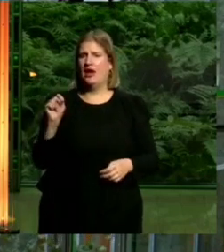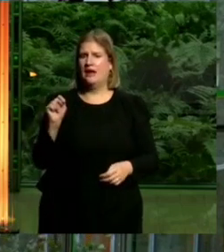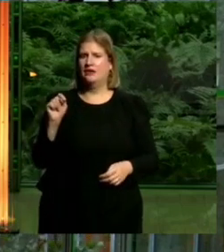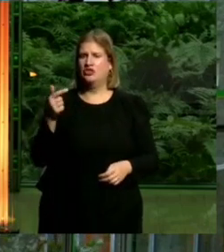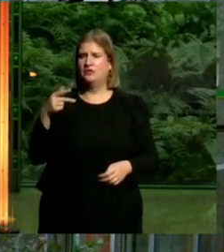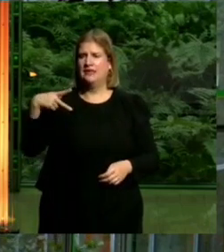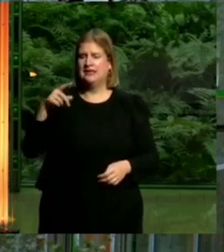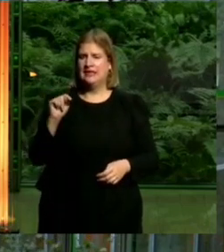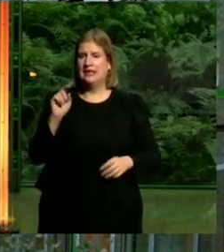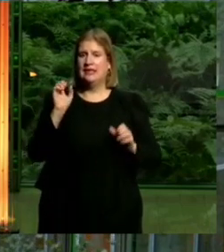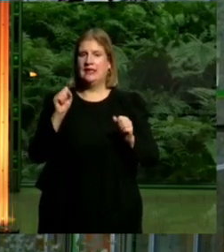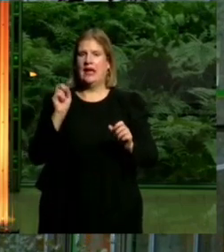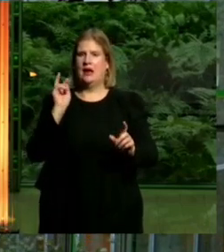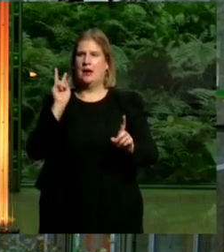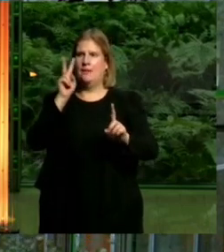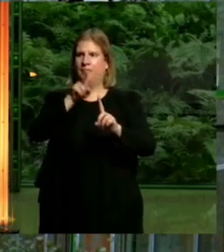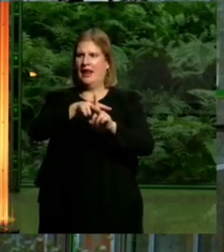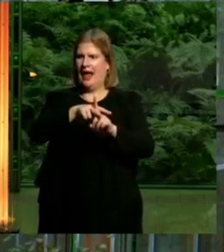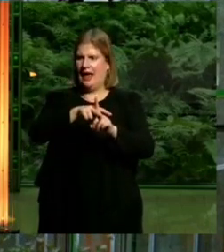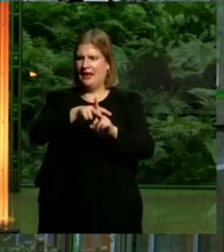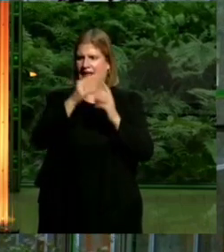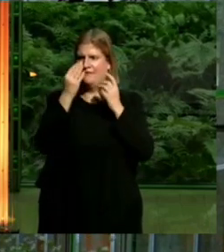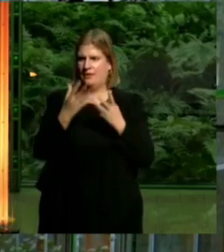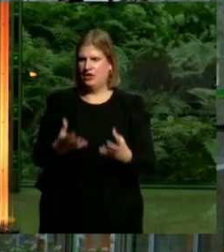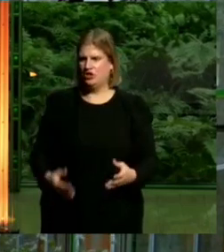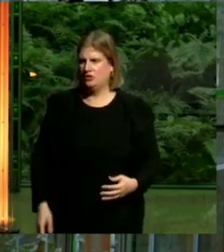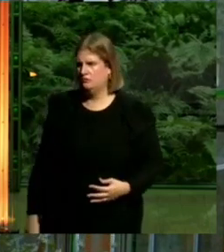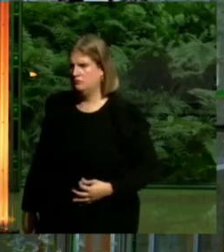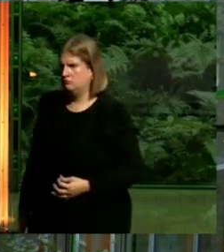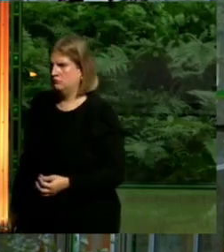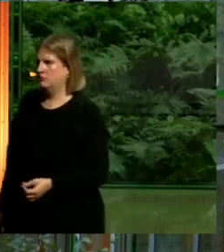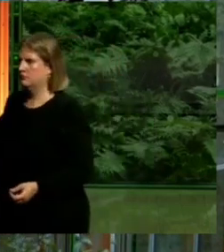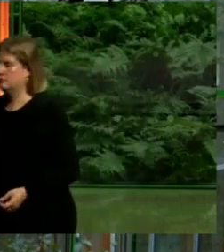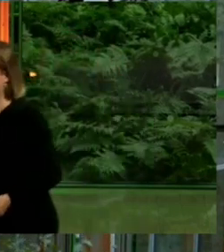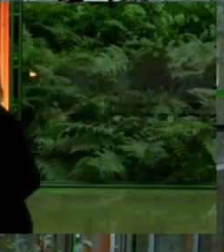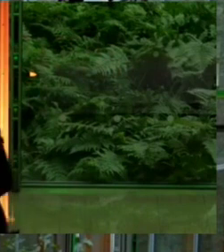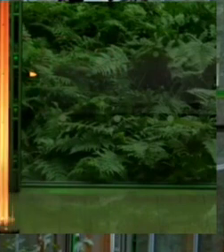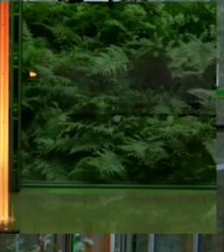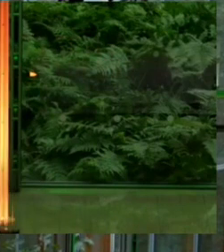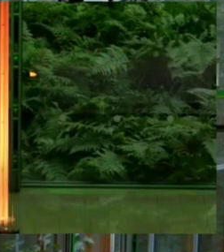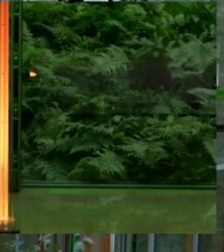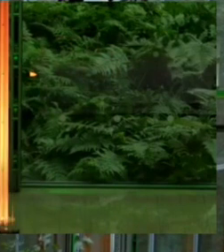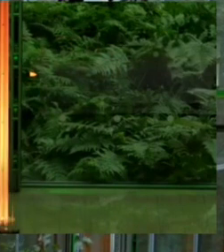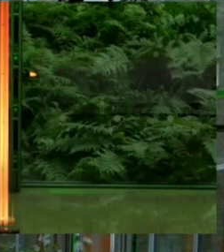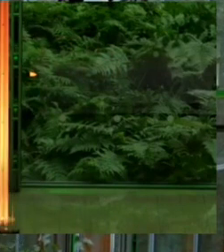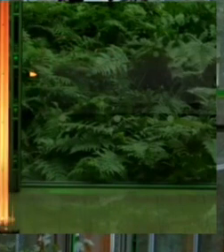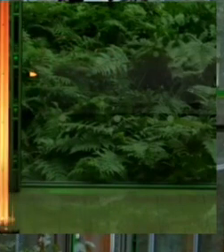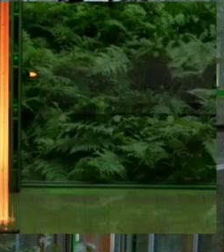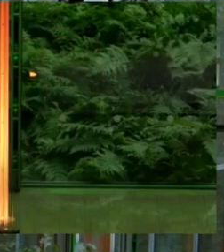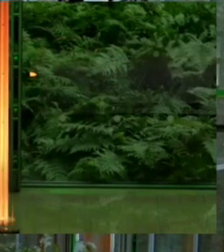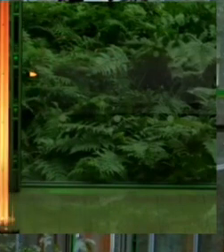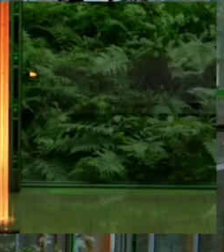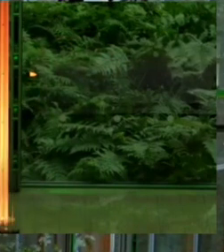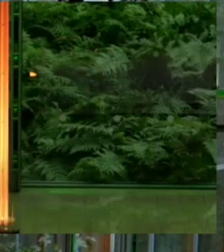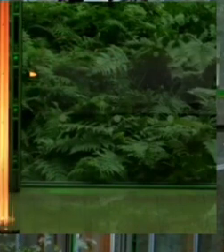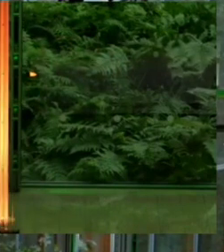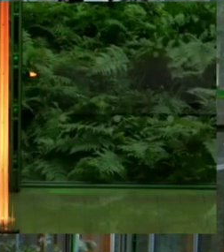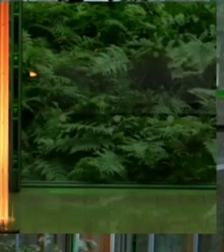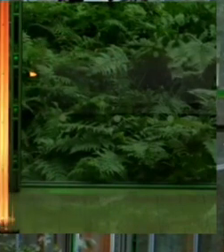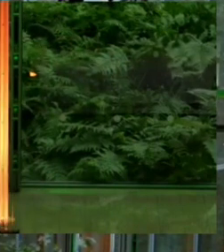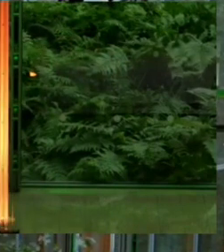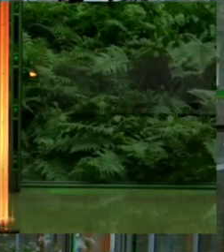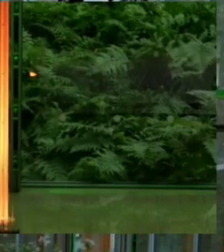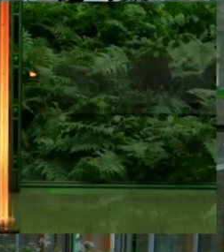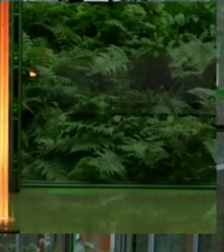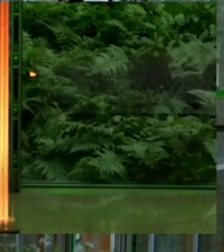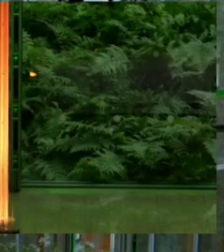page. So, for example, and I'm not going to go through the full video example here, but here's an example of a bunch of